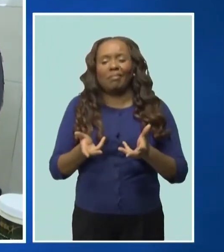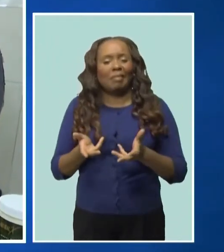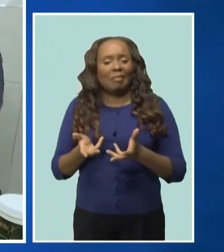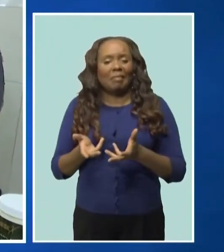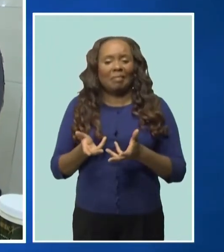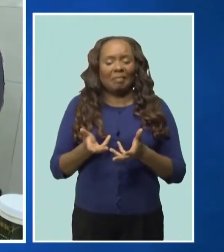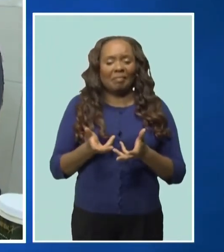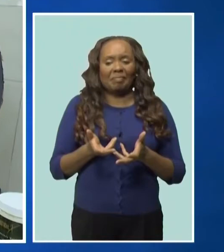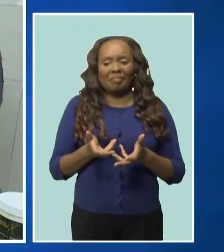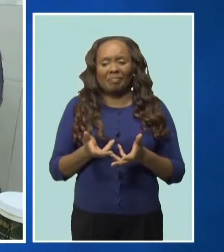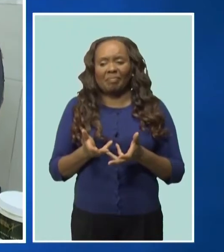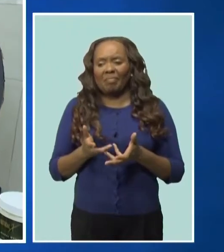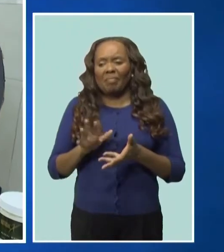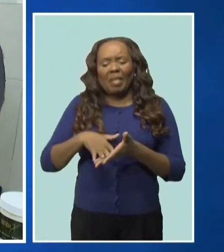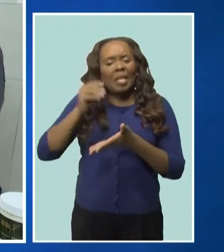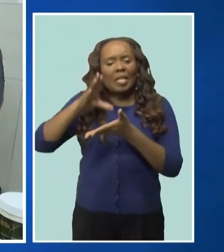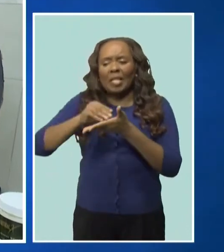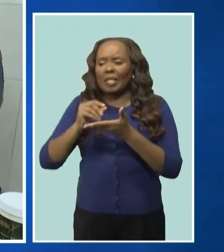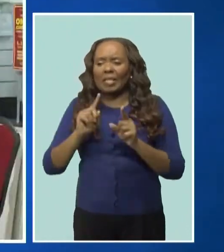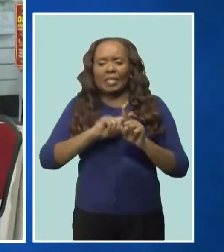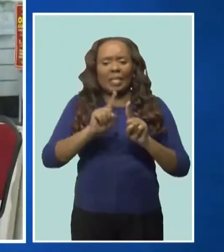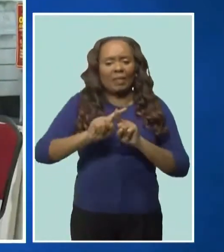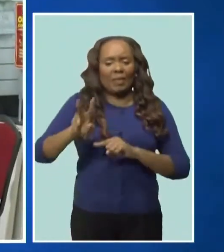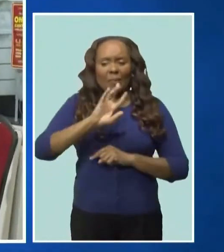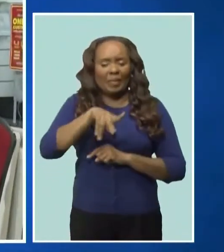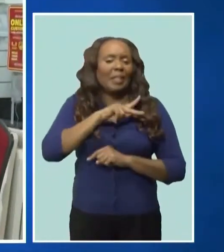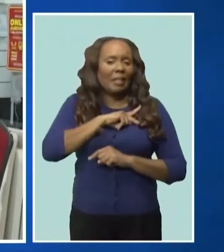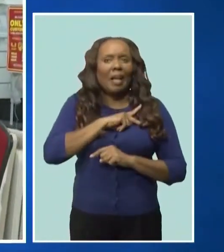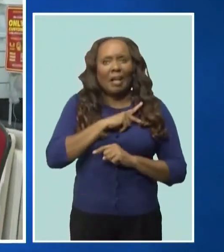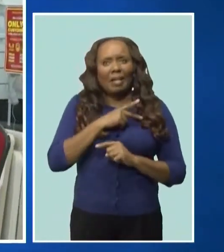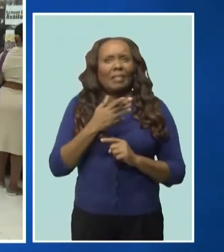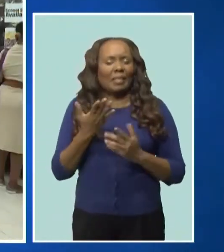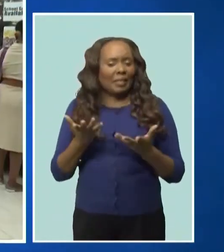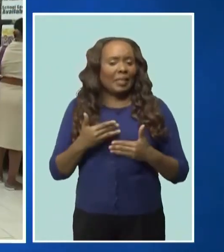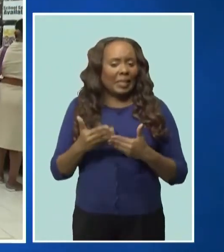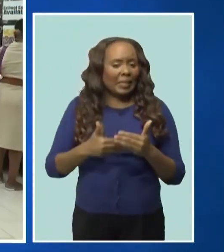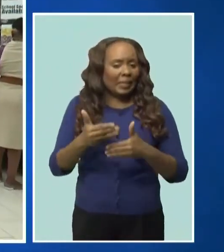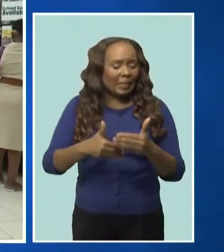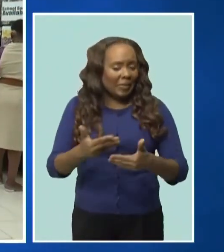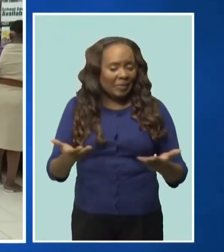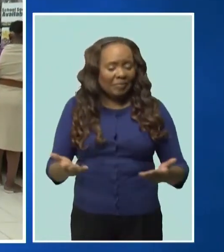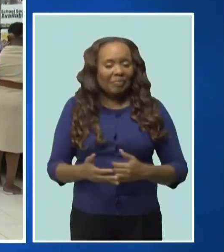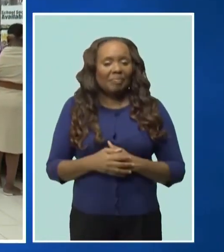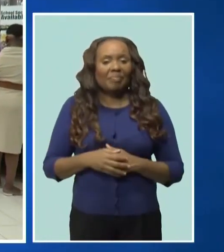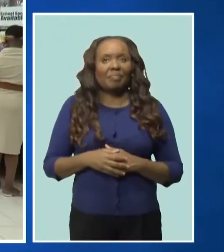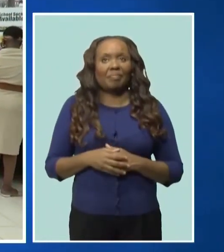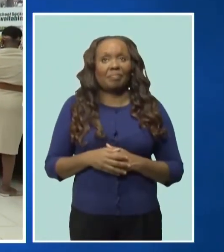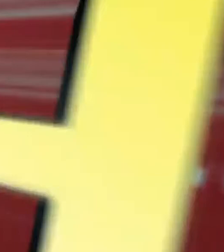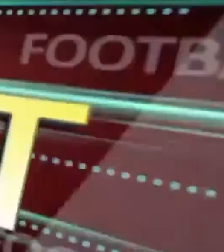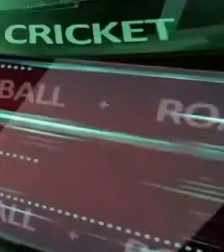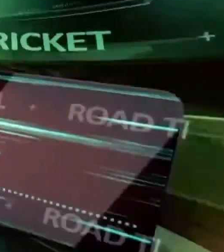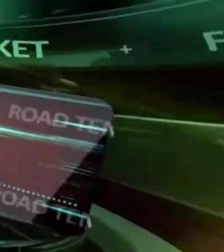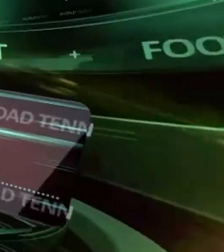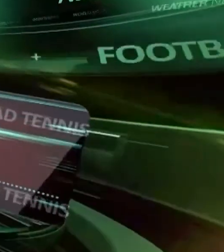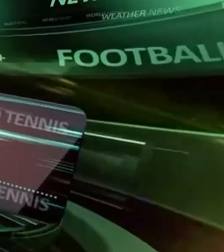cater to different people, different personalities. Akeem Plinkett, CBC News.